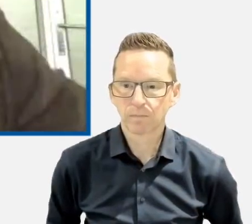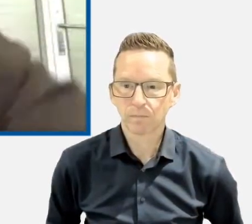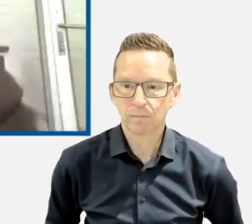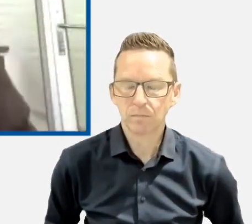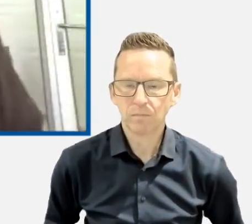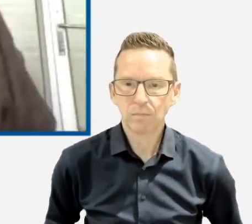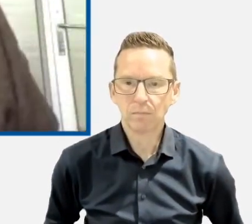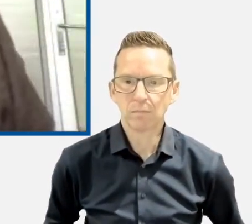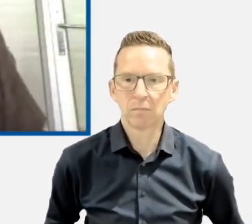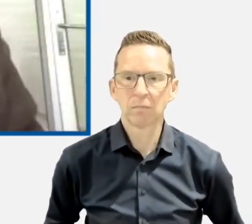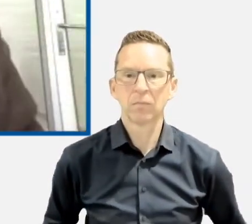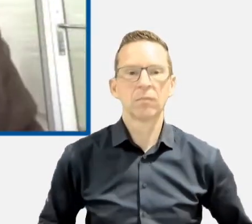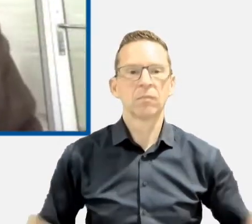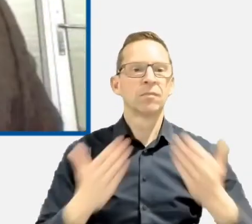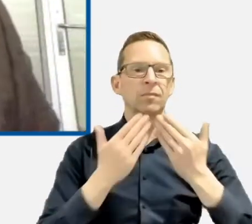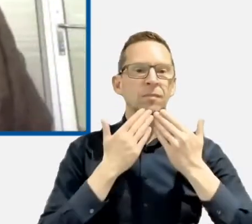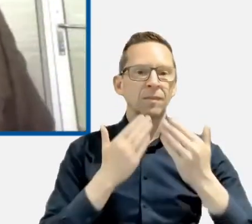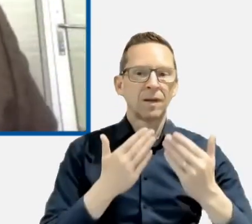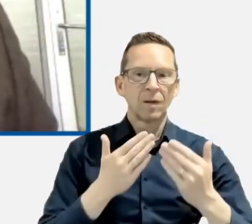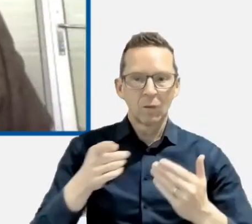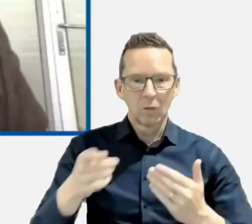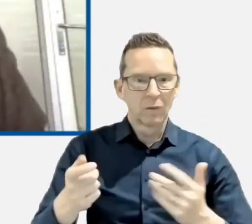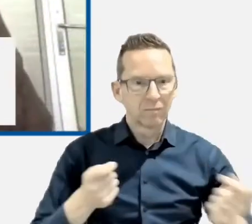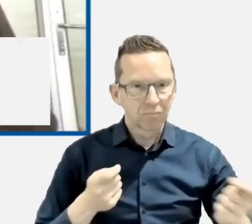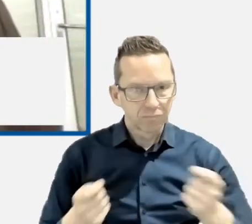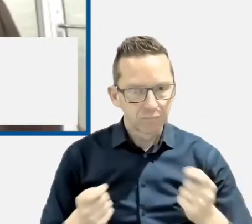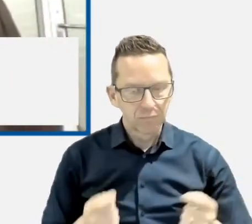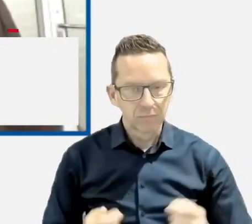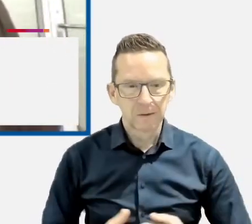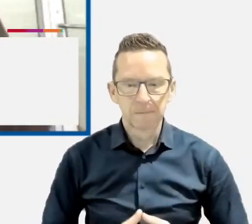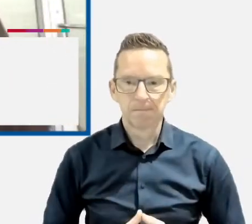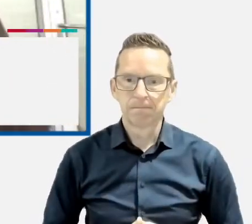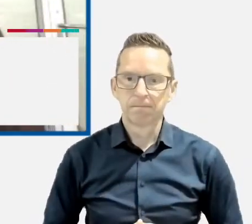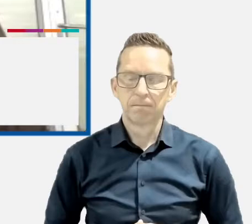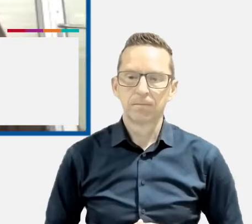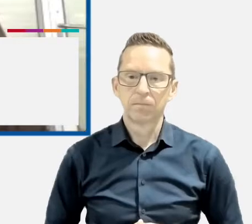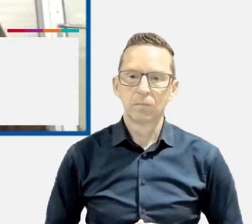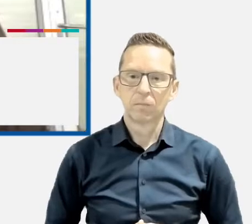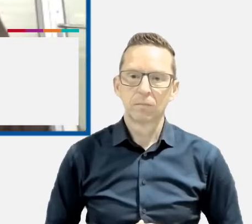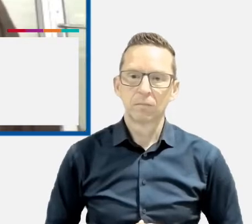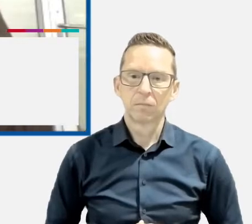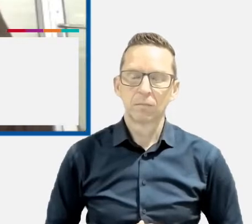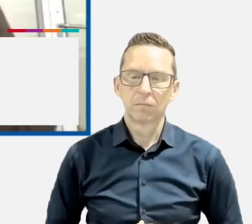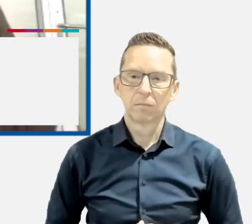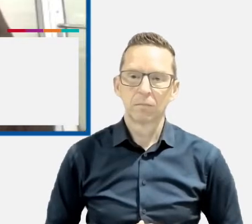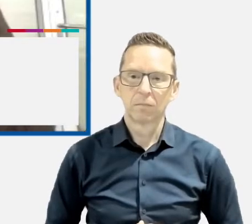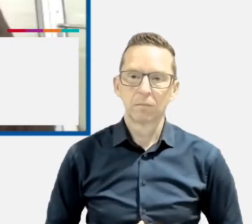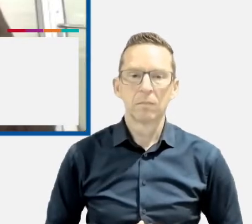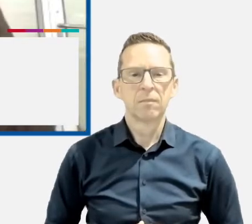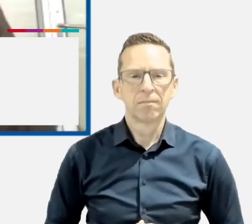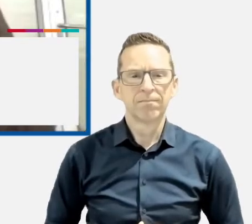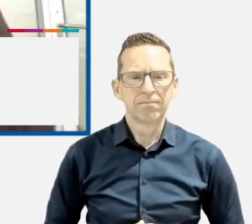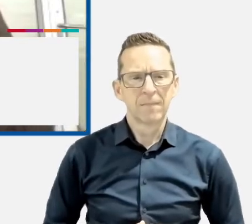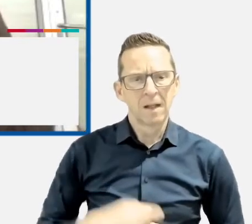and the participants in this session. Actually, our conceptualization